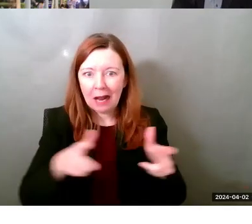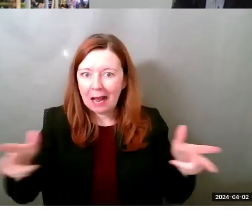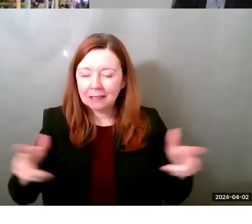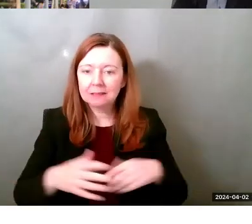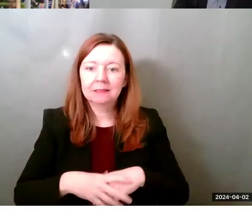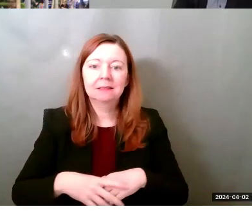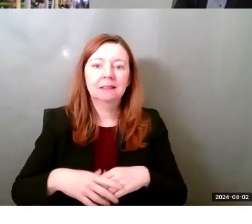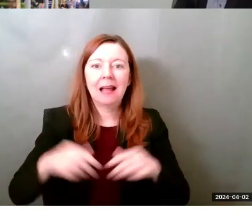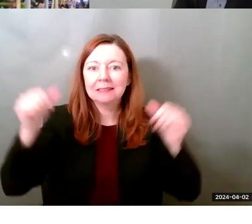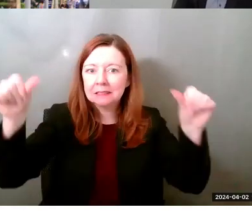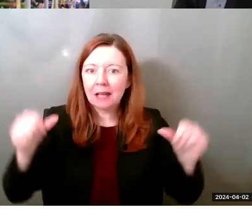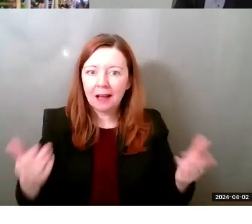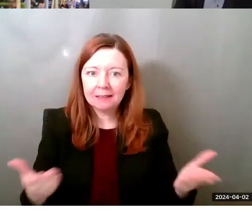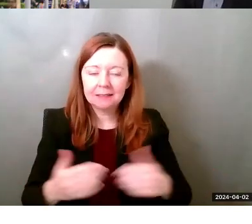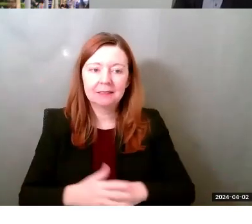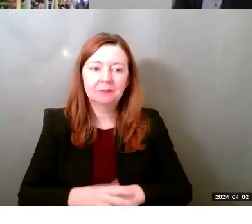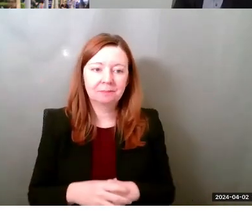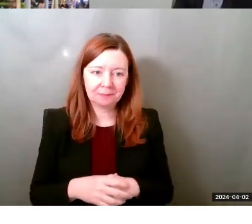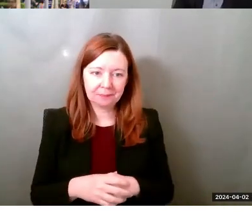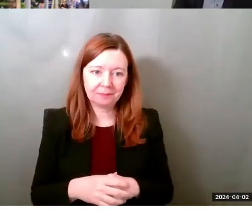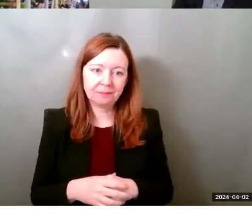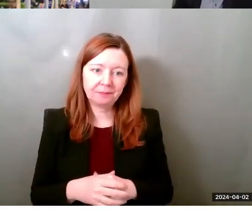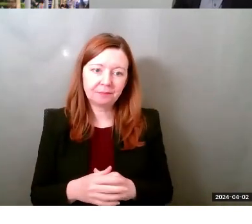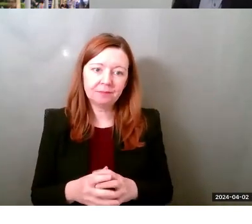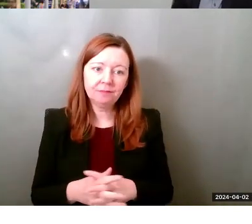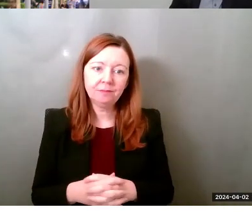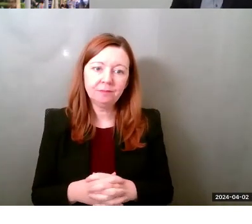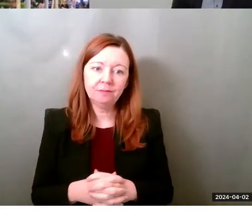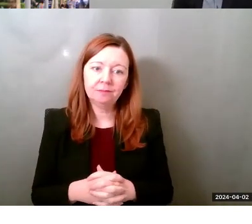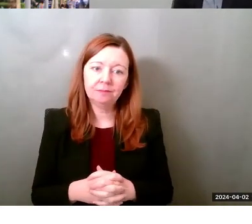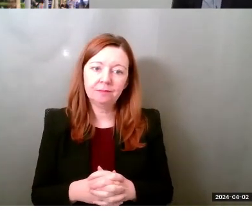signs. Next slide, please.